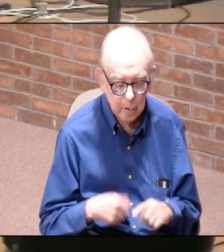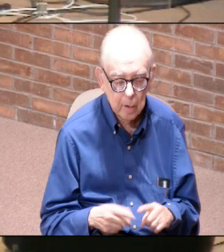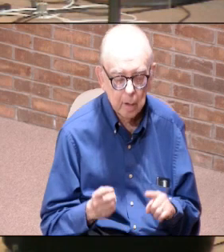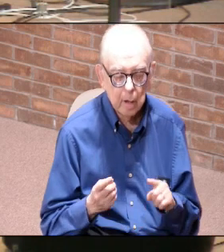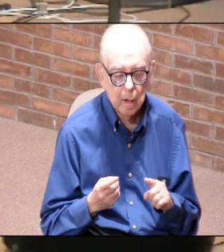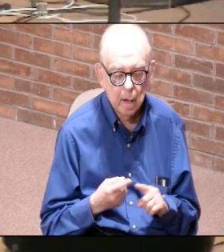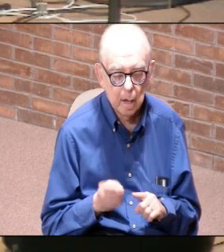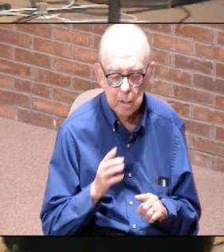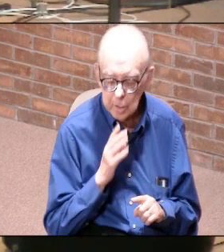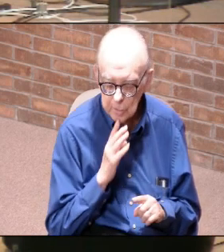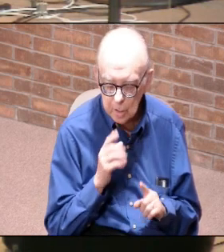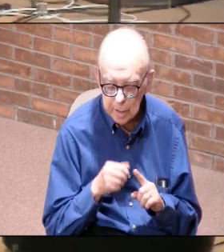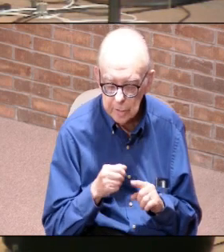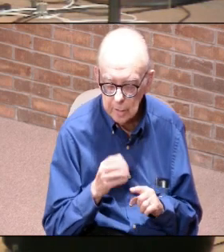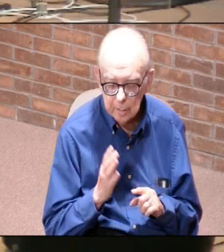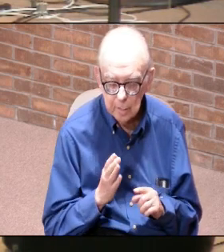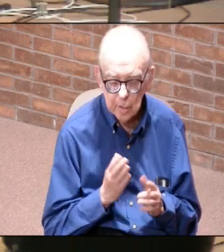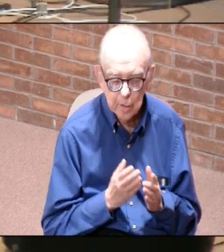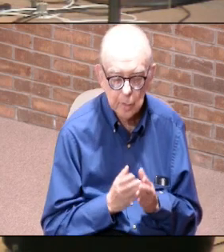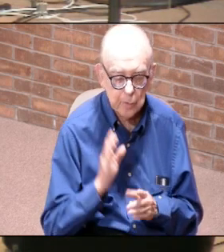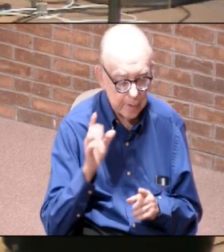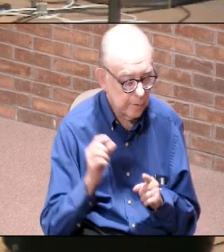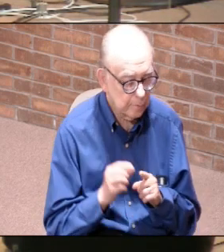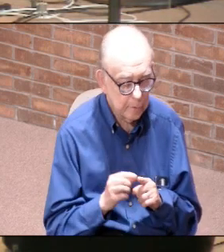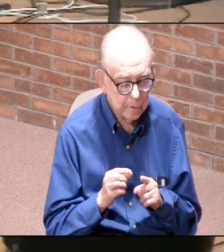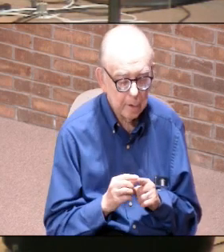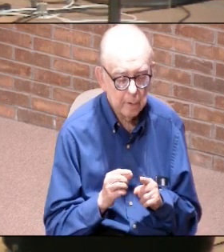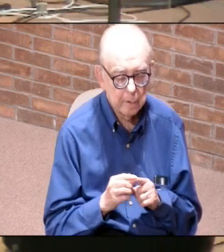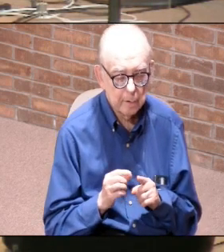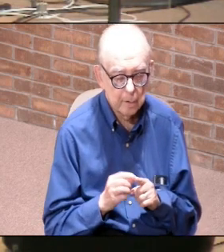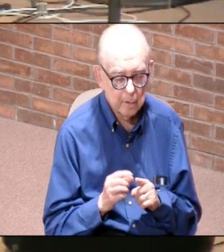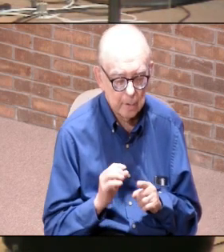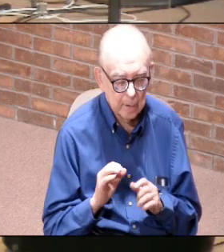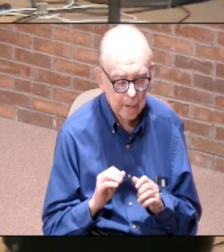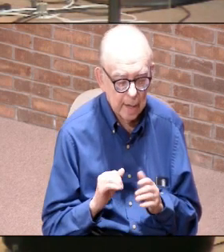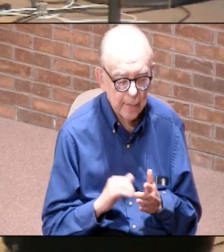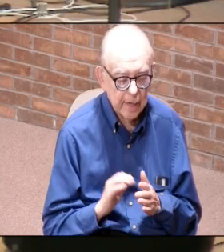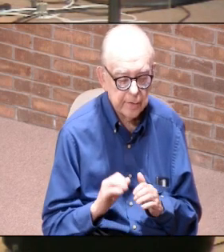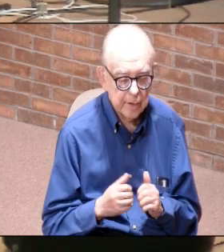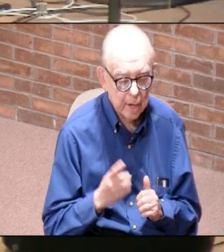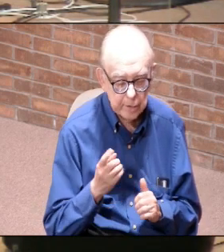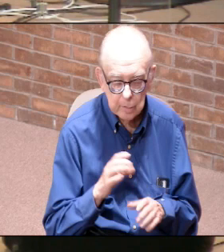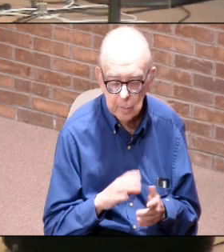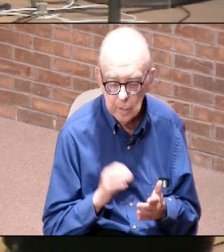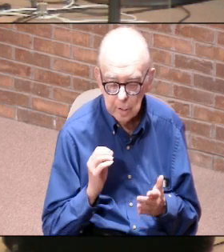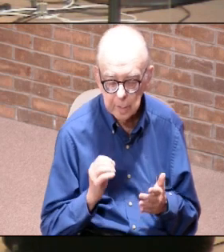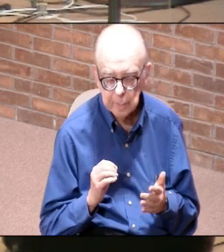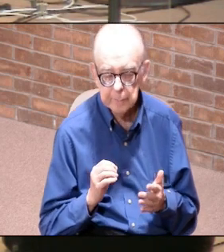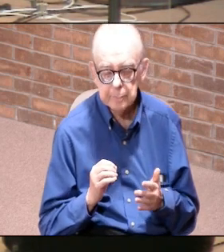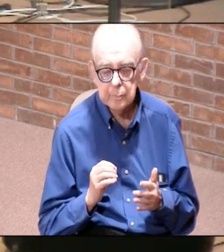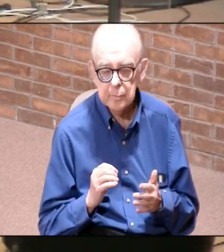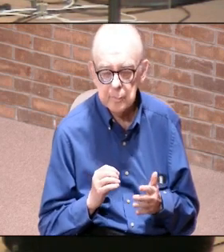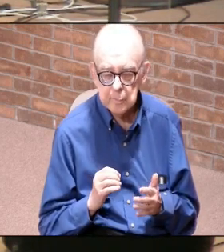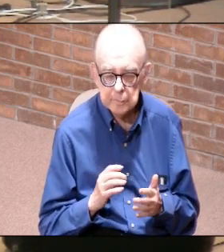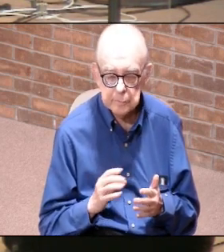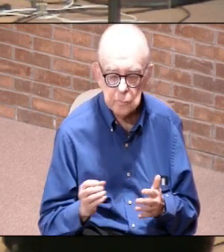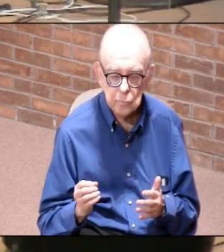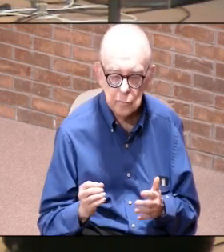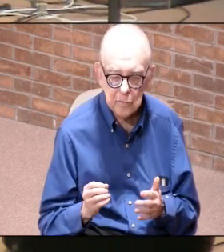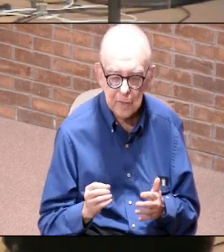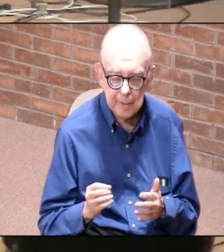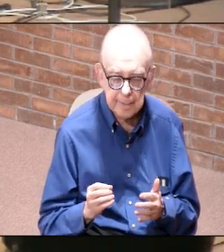from talking to God through his word. That's how you learn. Okay? And